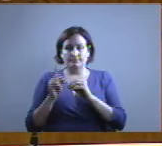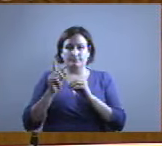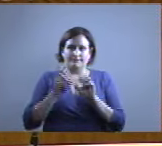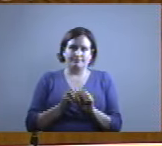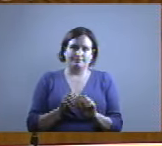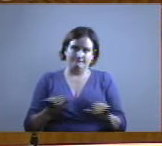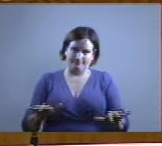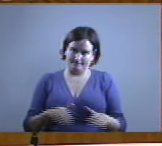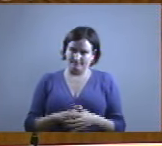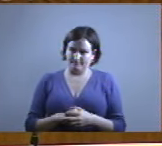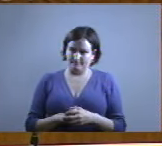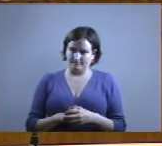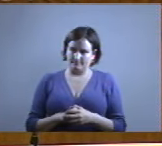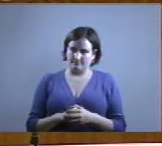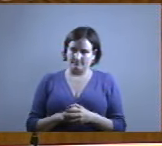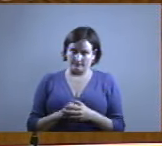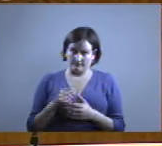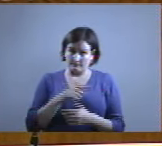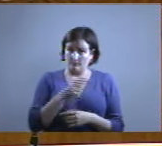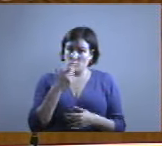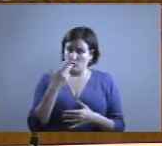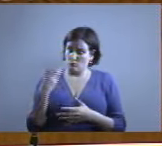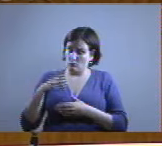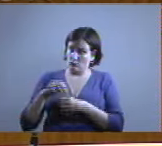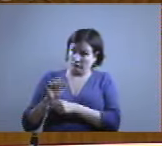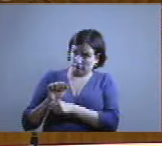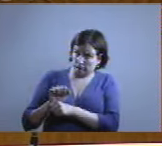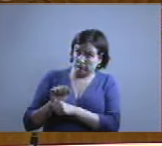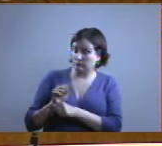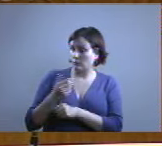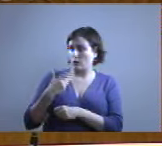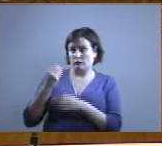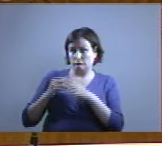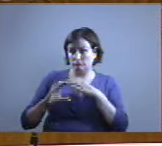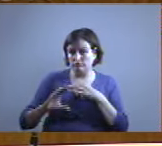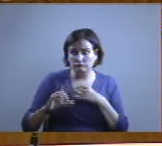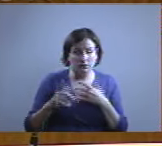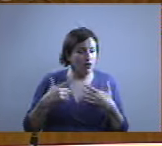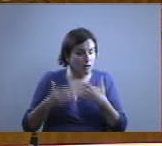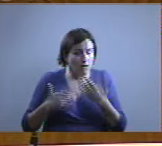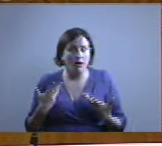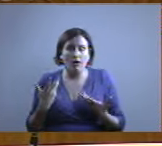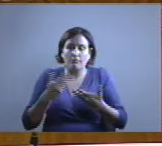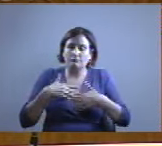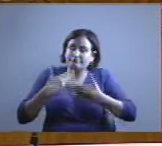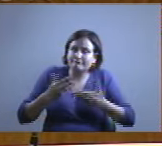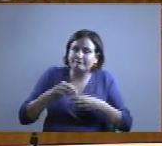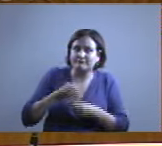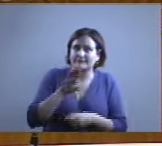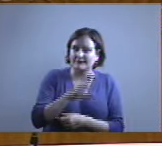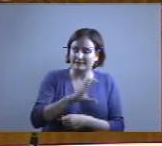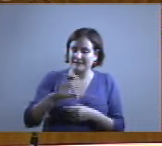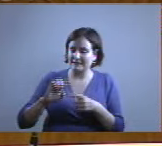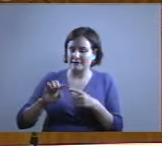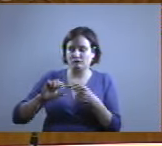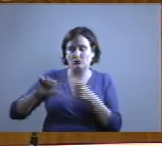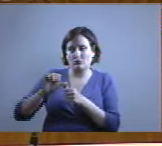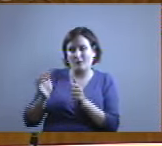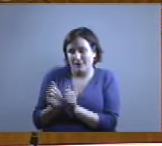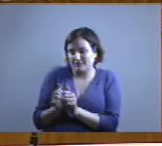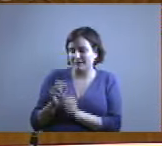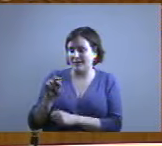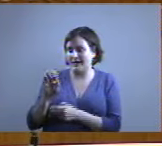me thank all those who participated and contributed in these amendments, including the CEE Social Partners,